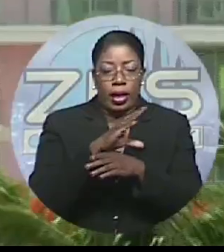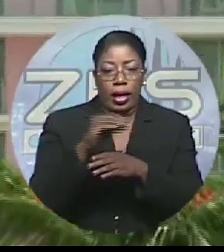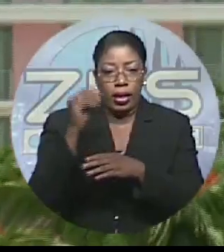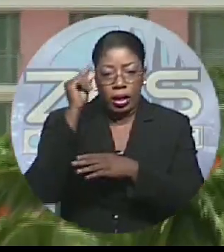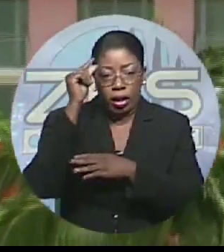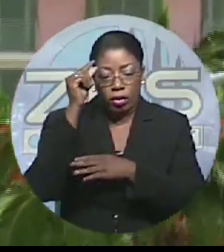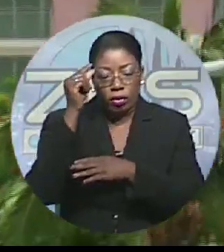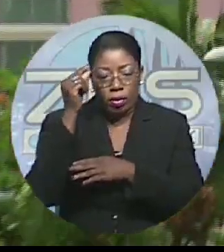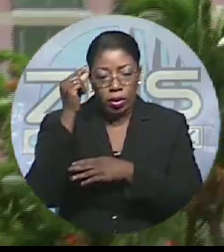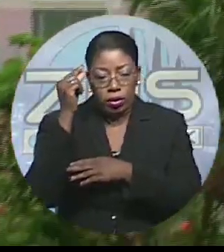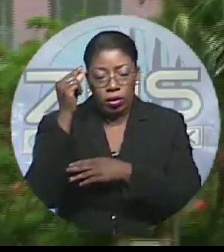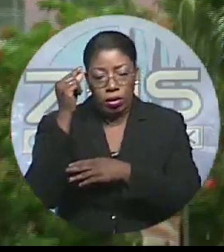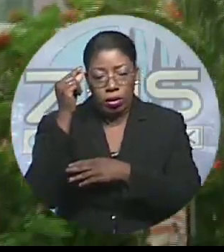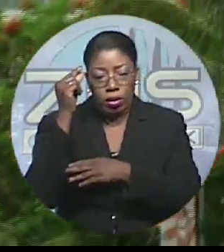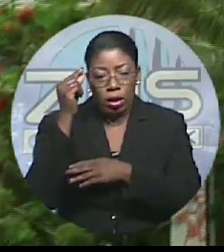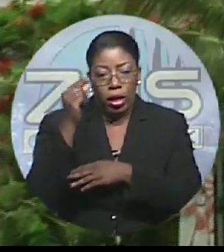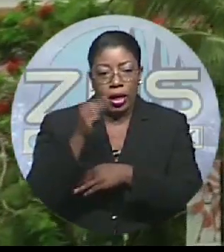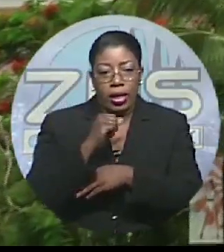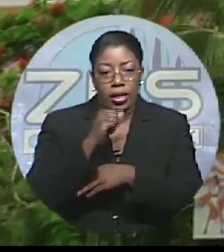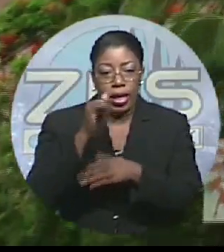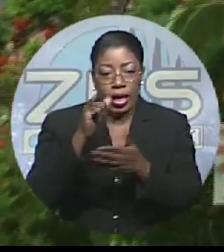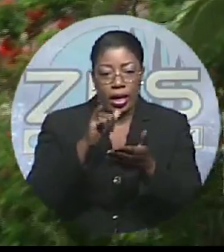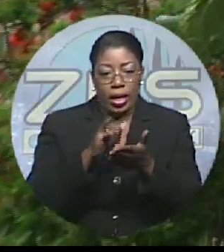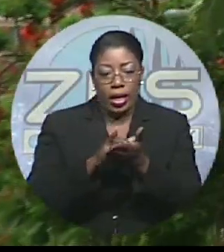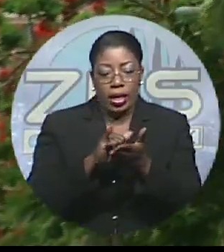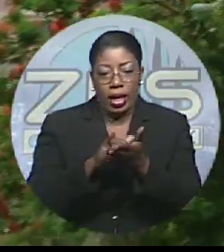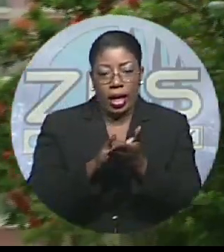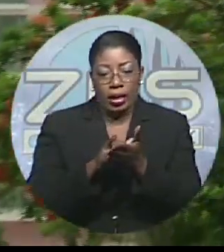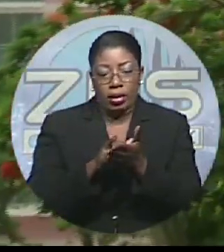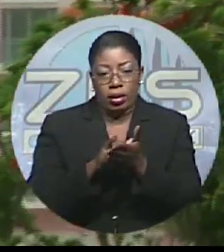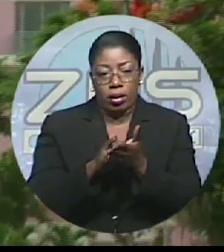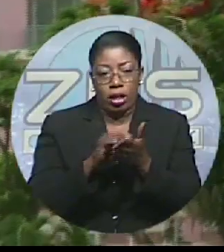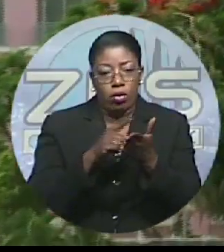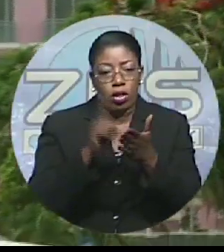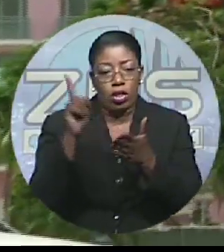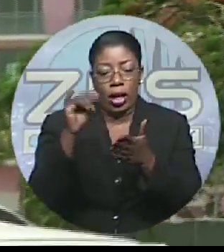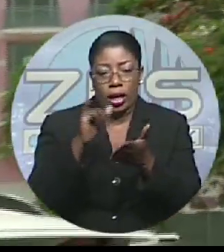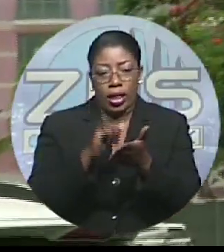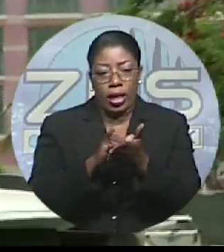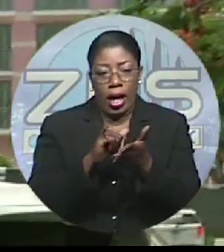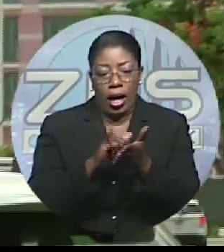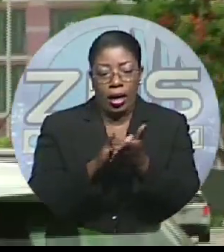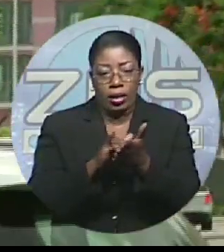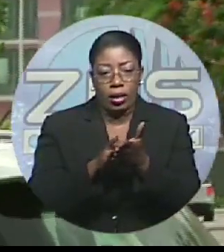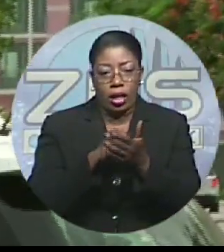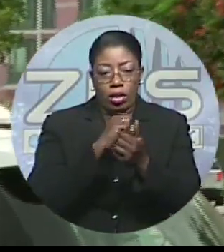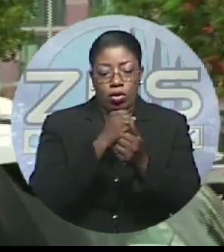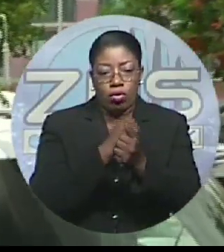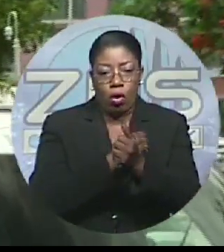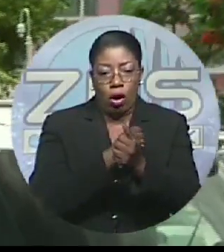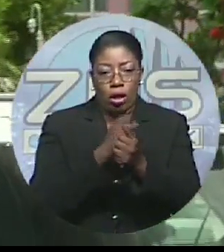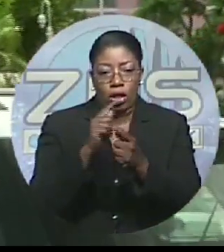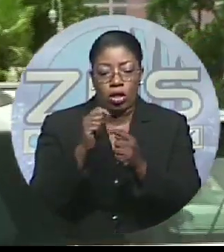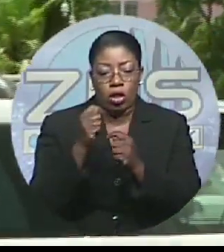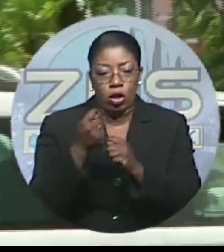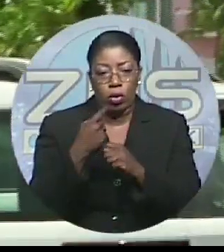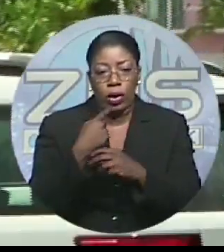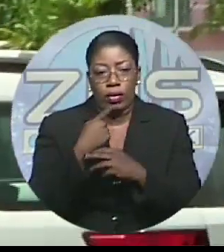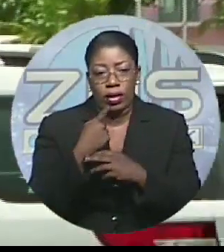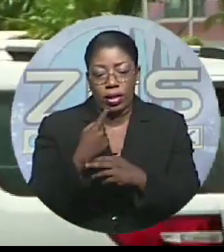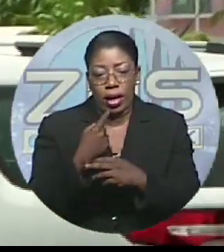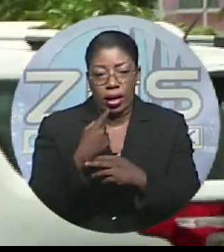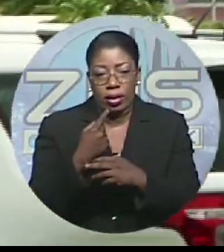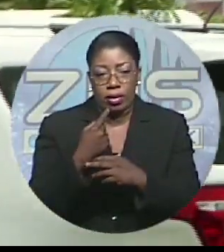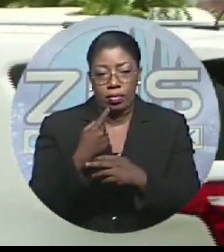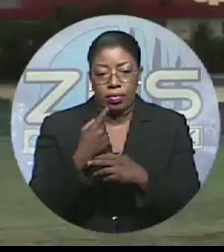his government. He's therefore rejected in the strongest possible terms any suggestion to the contrary. Now, also addressing the matter